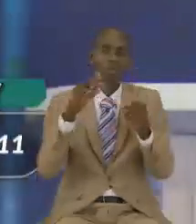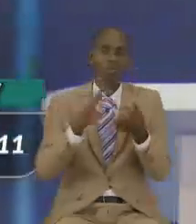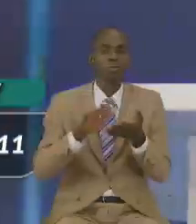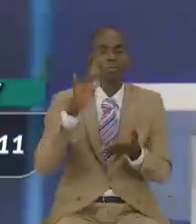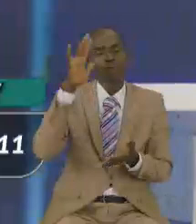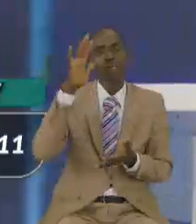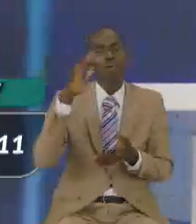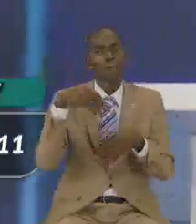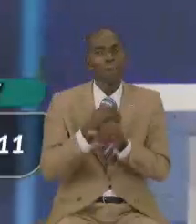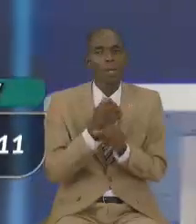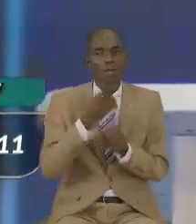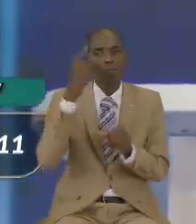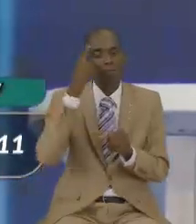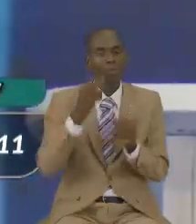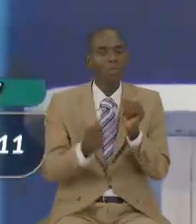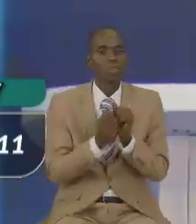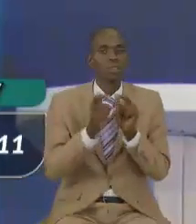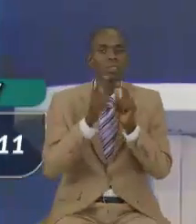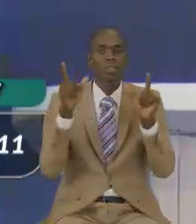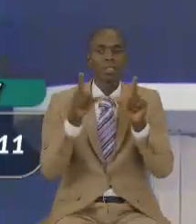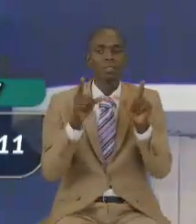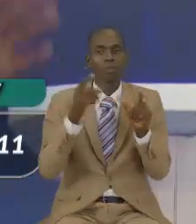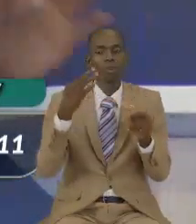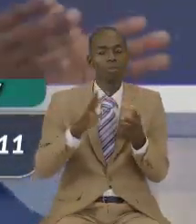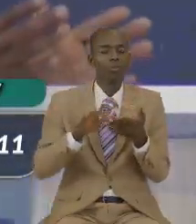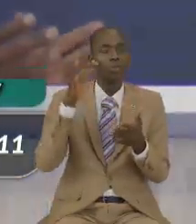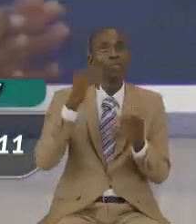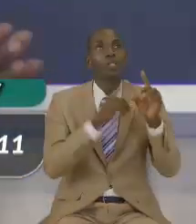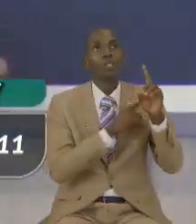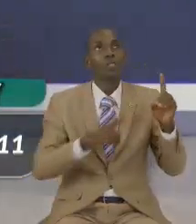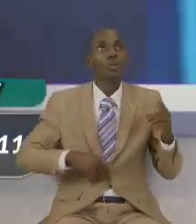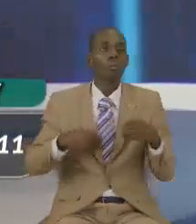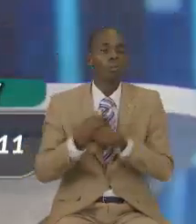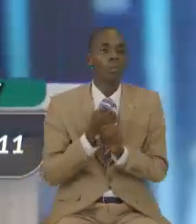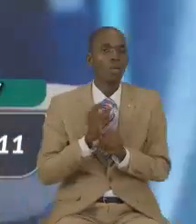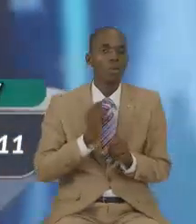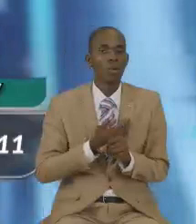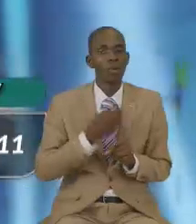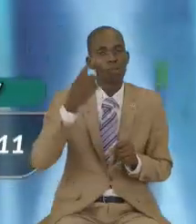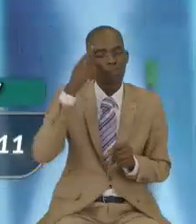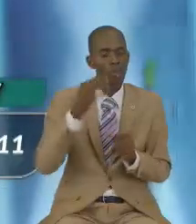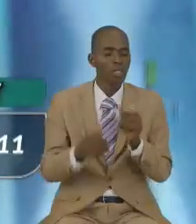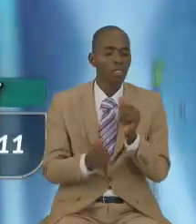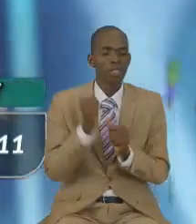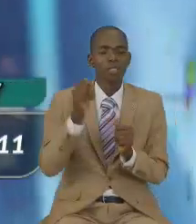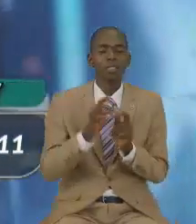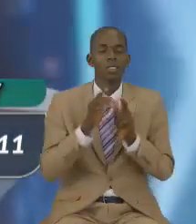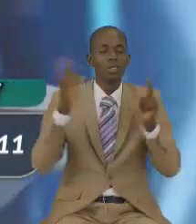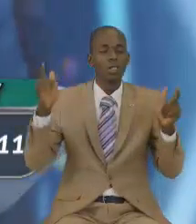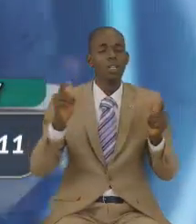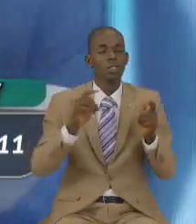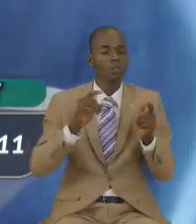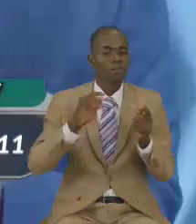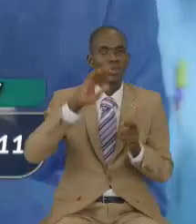the Lord designs us for greater grades in glory, or the